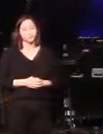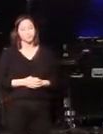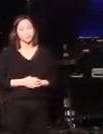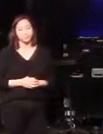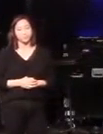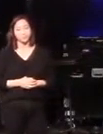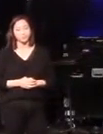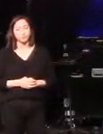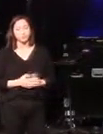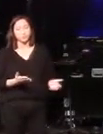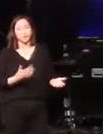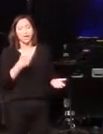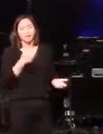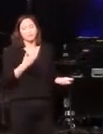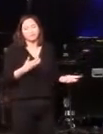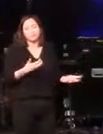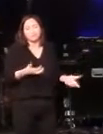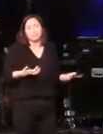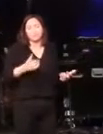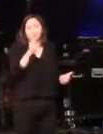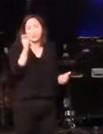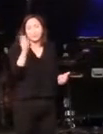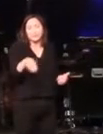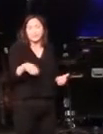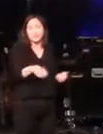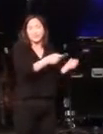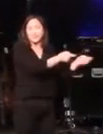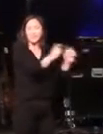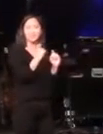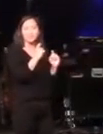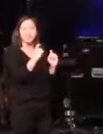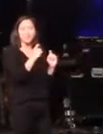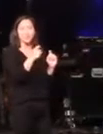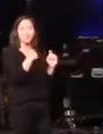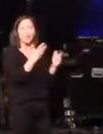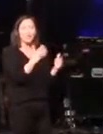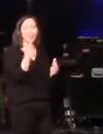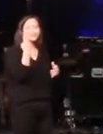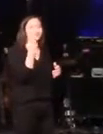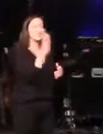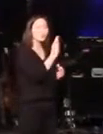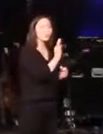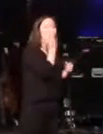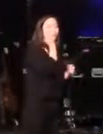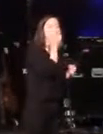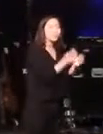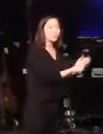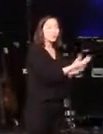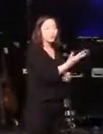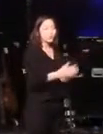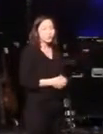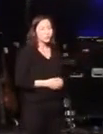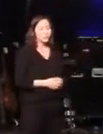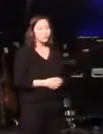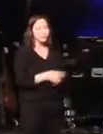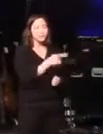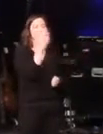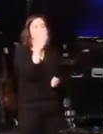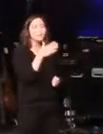He goes, look, I'm not trying to get the gift. I'm trying to get the fruit that is going to increase to your credit. You're going to be